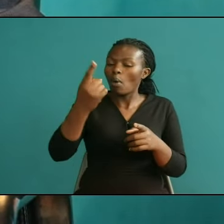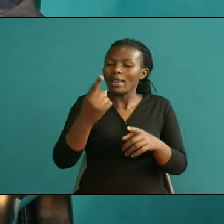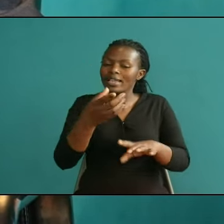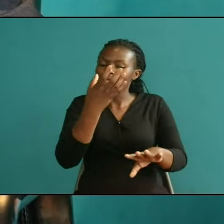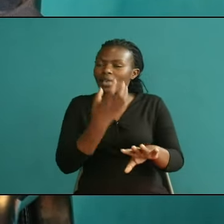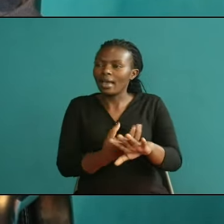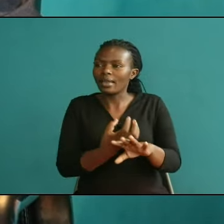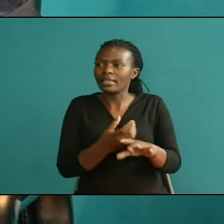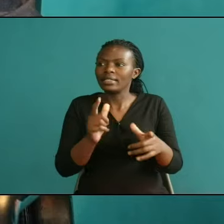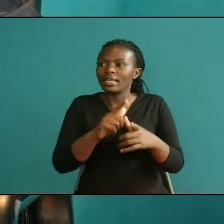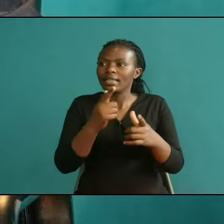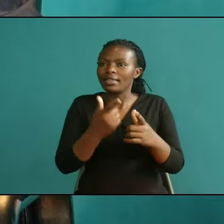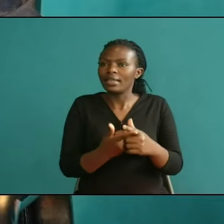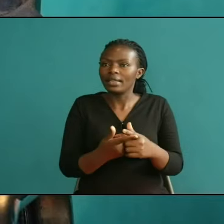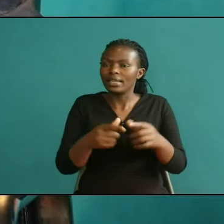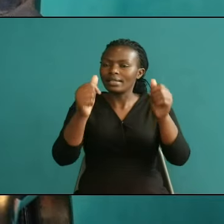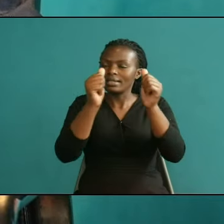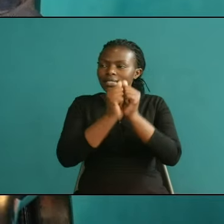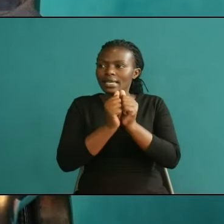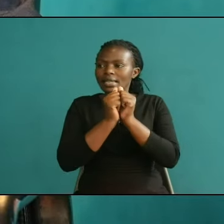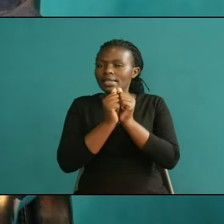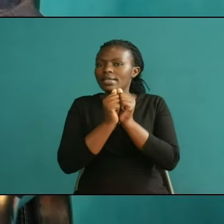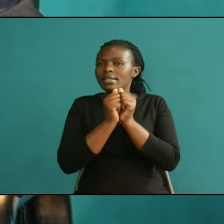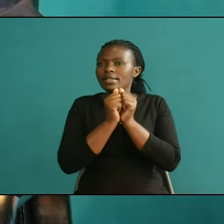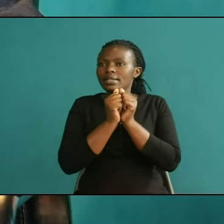hardest and 10 is the